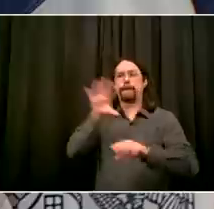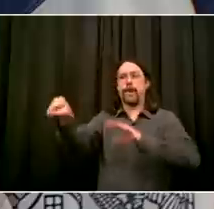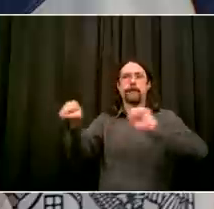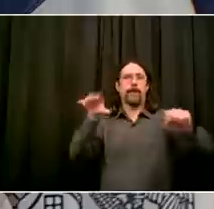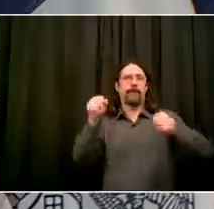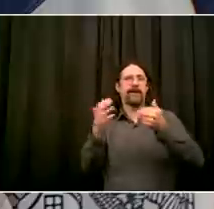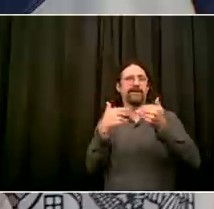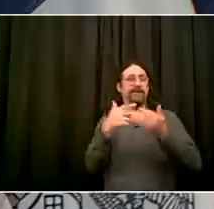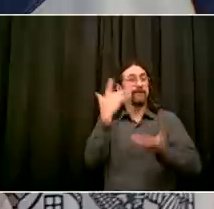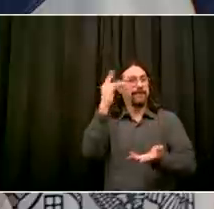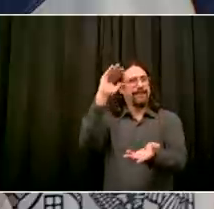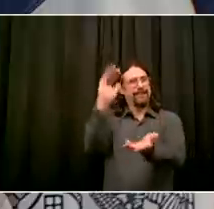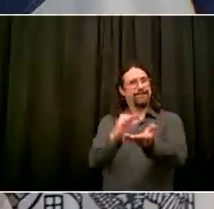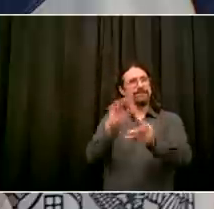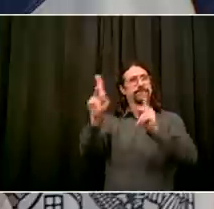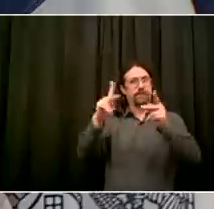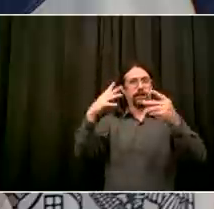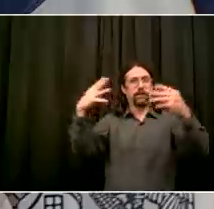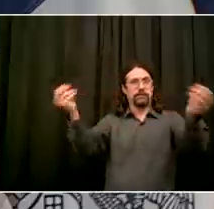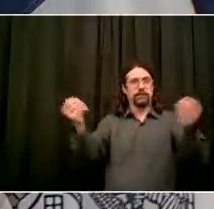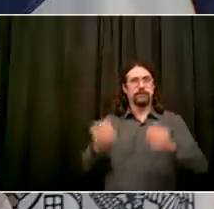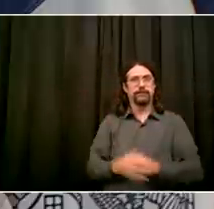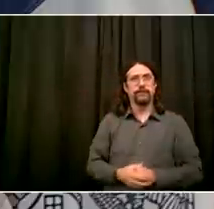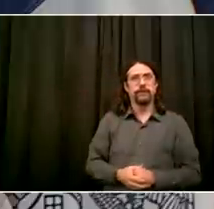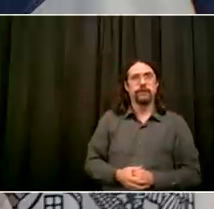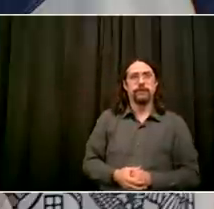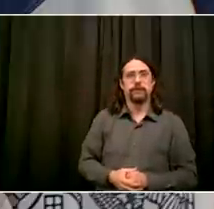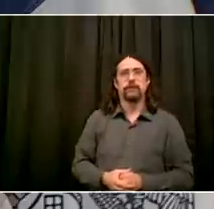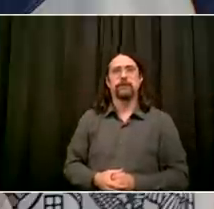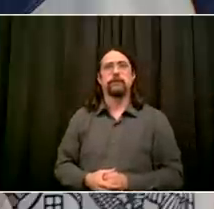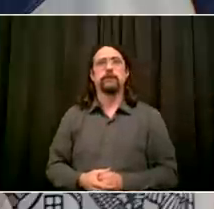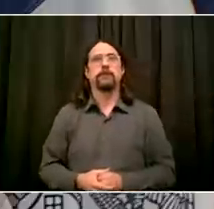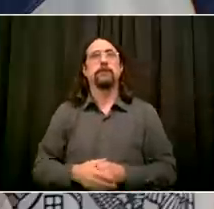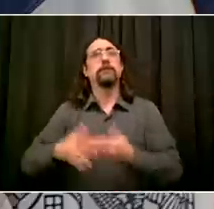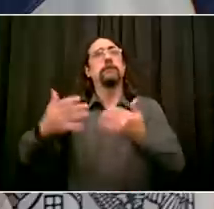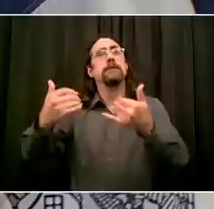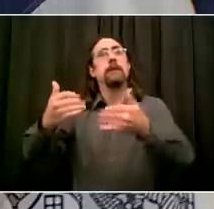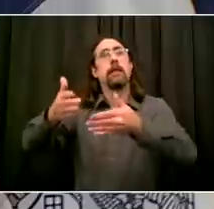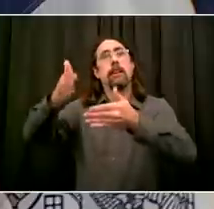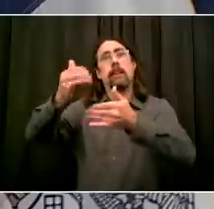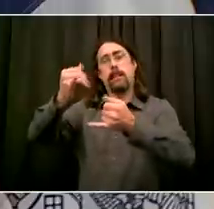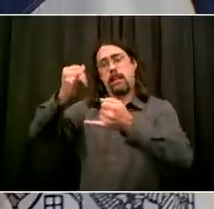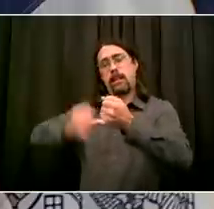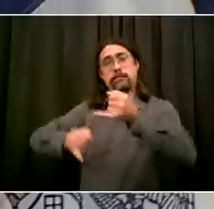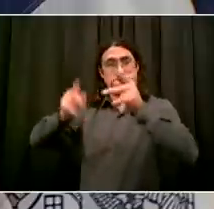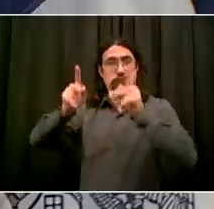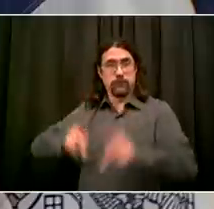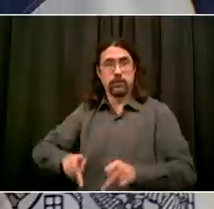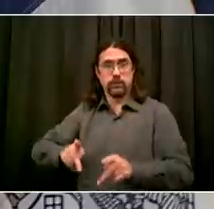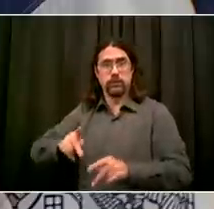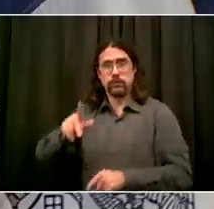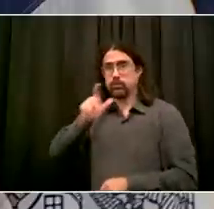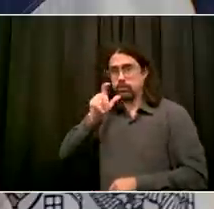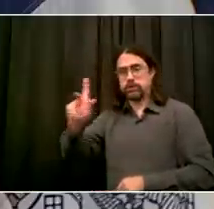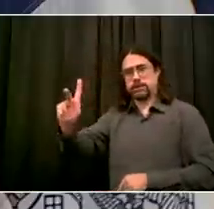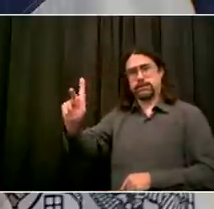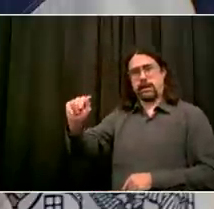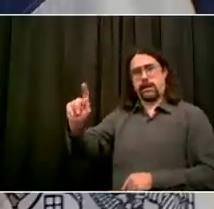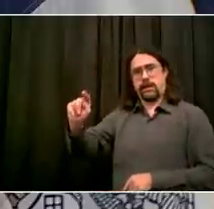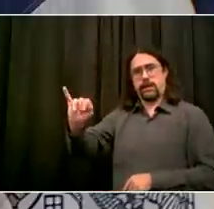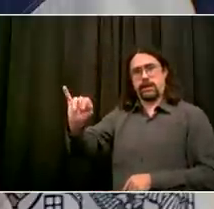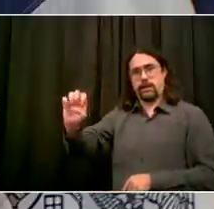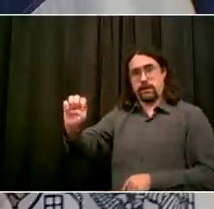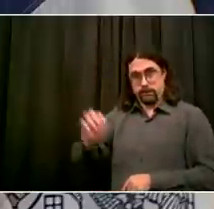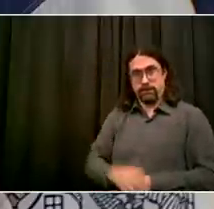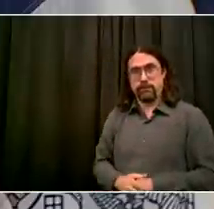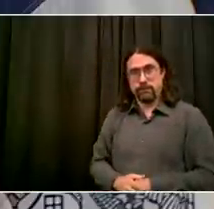to what the governor and the state, what the governor said he wants to do. So if the governor does not approve the city's plan to close